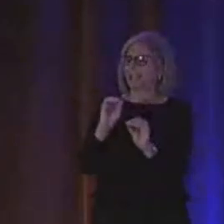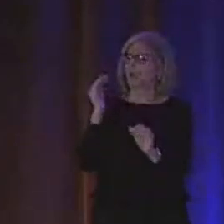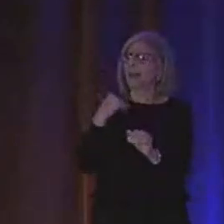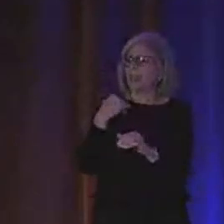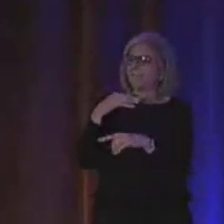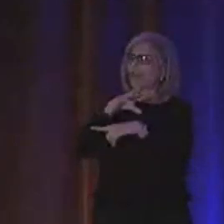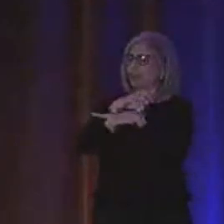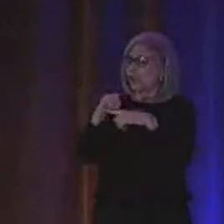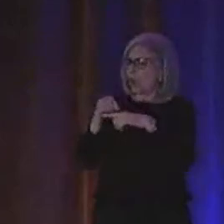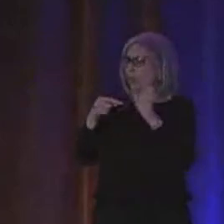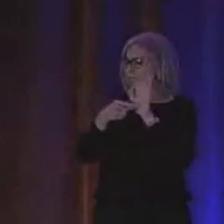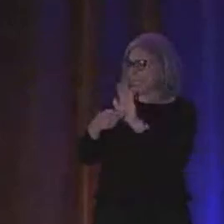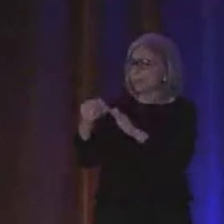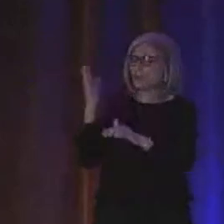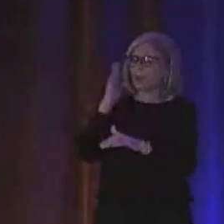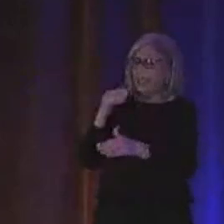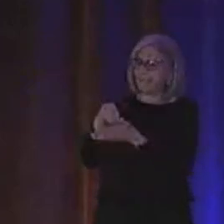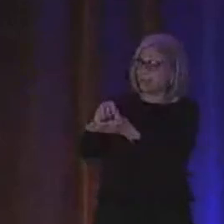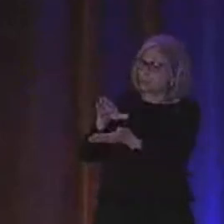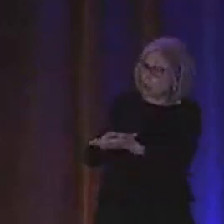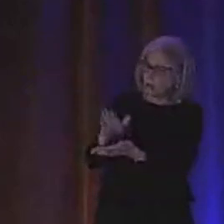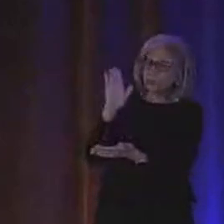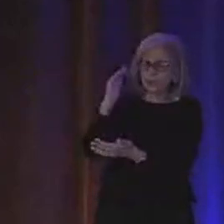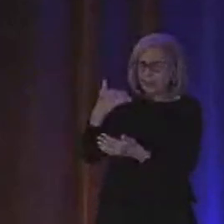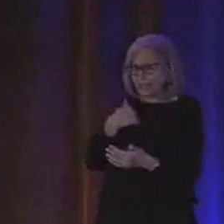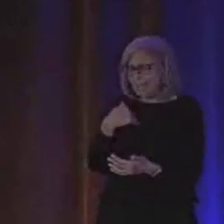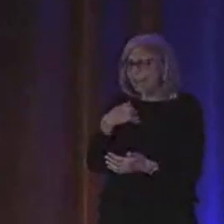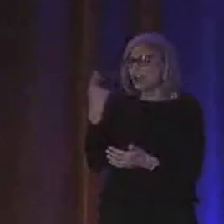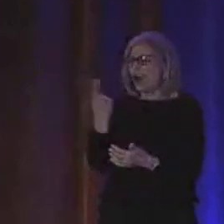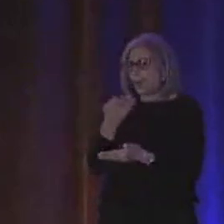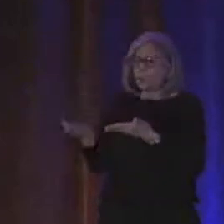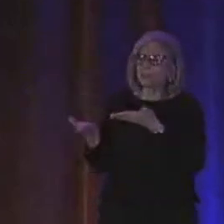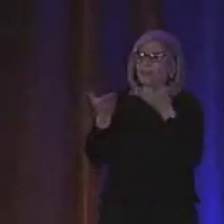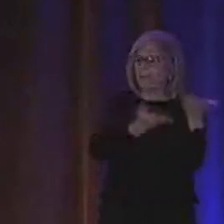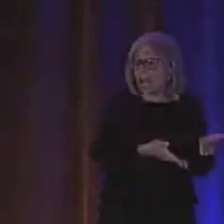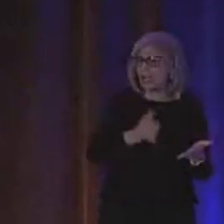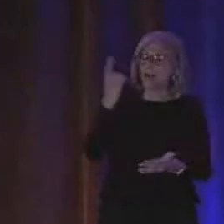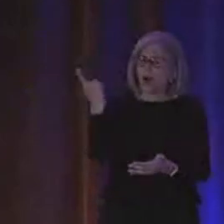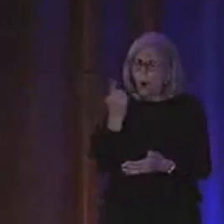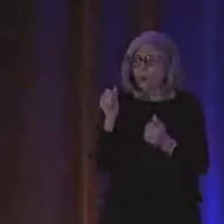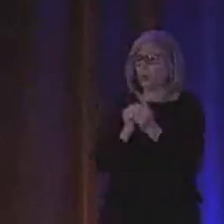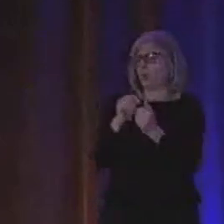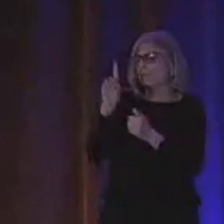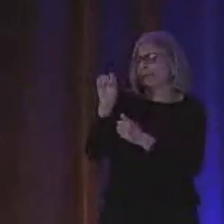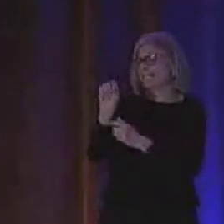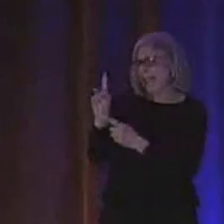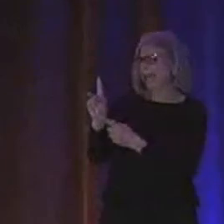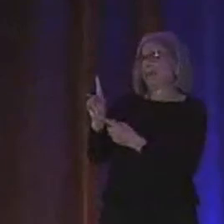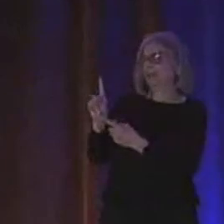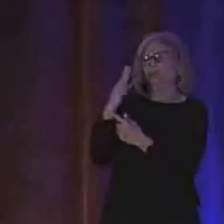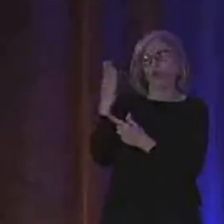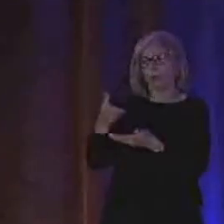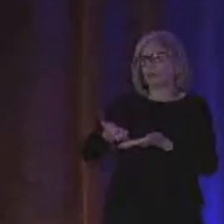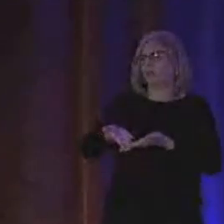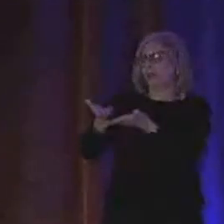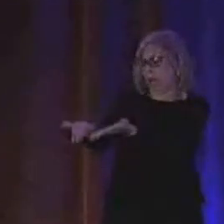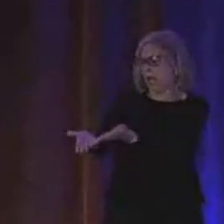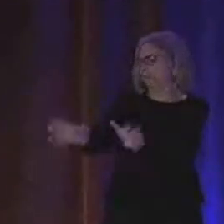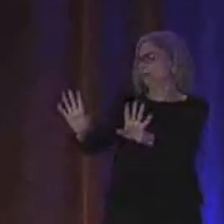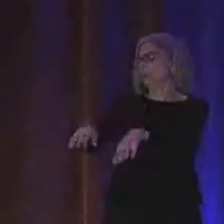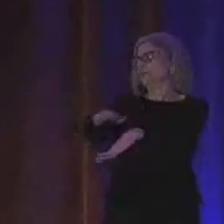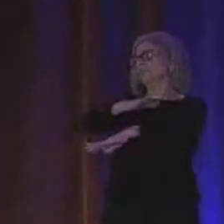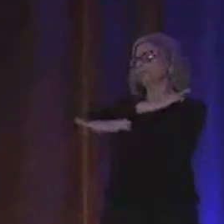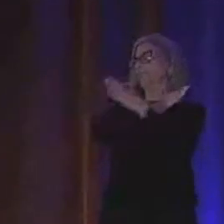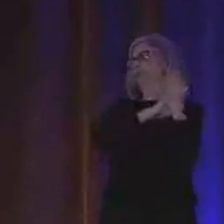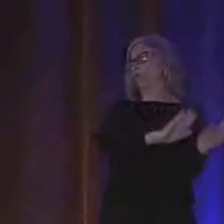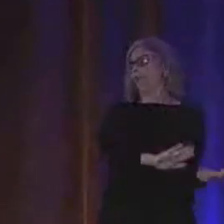code examples. I will have the notes, because I always provide notes with my deck. So you can sit back,